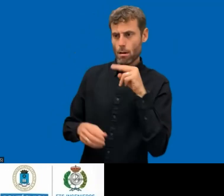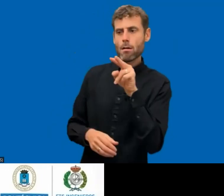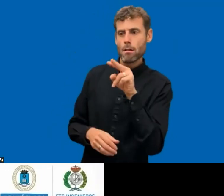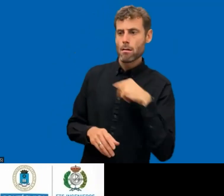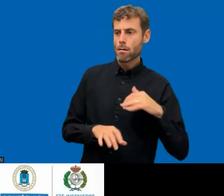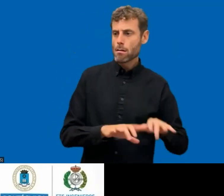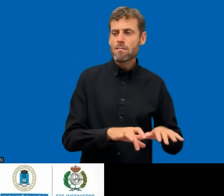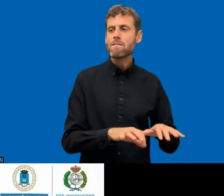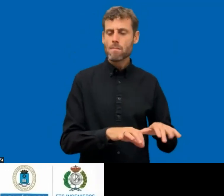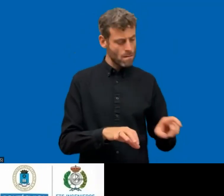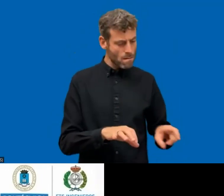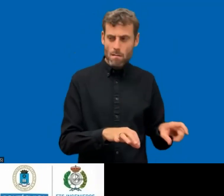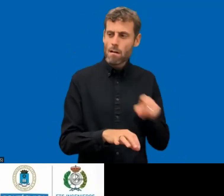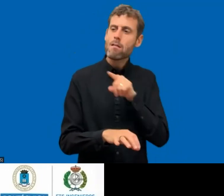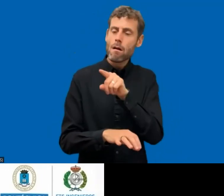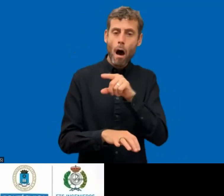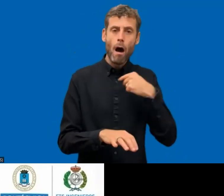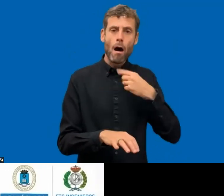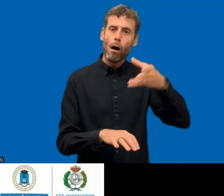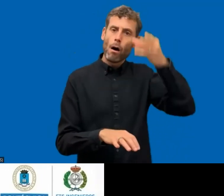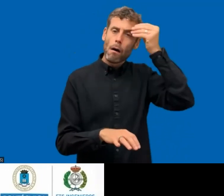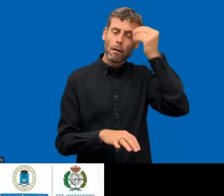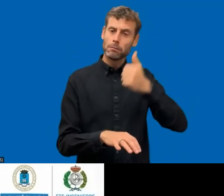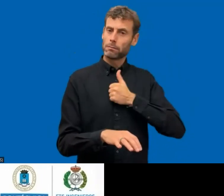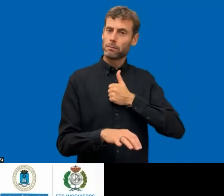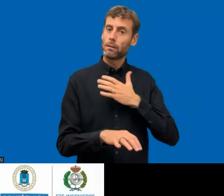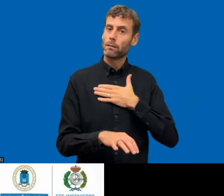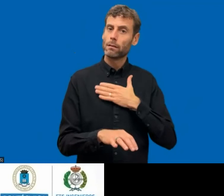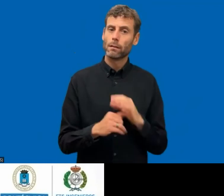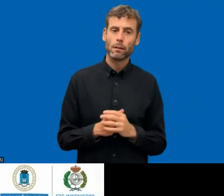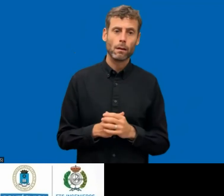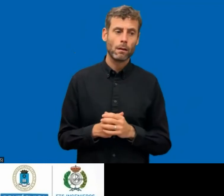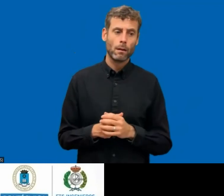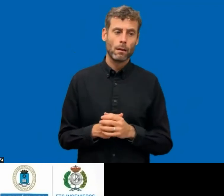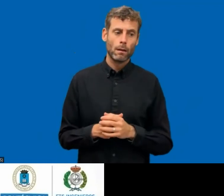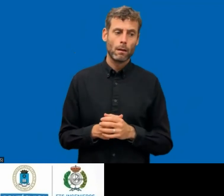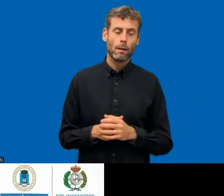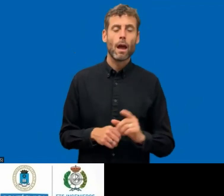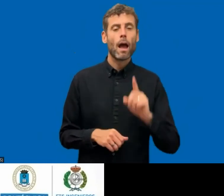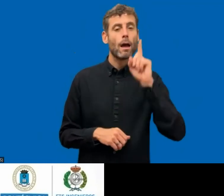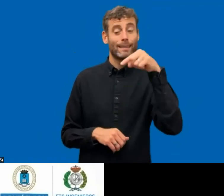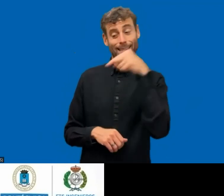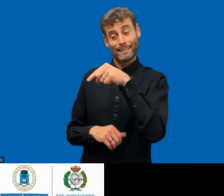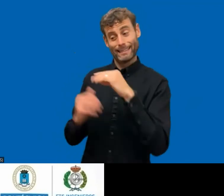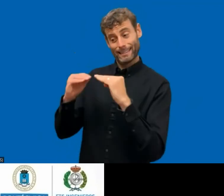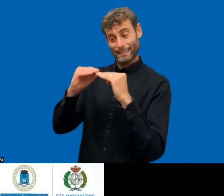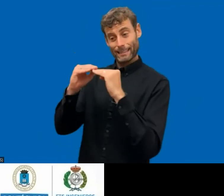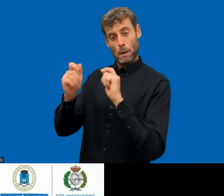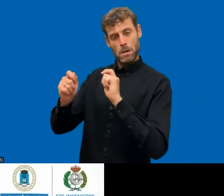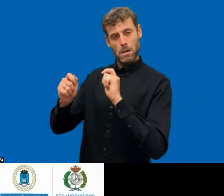interested. But finally, that's not modification of the standards. I mean, the standards are technical.